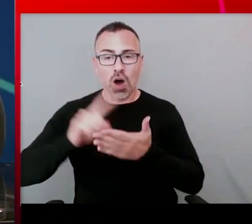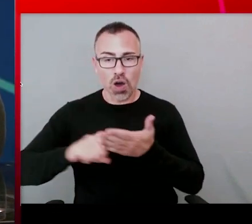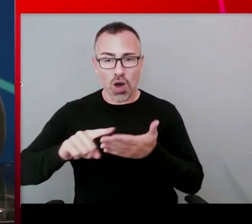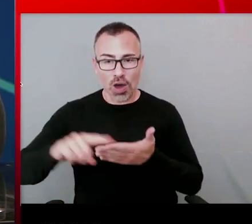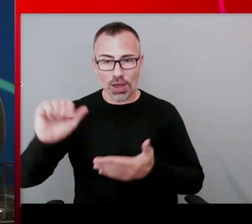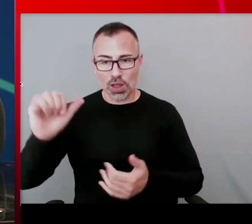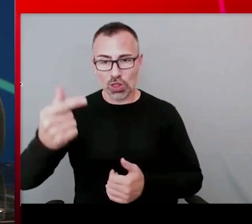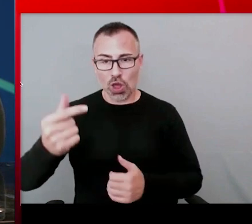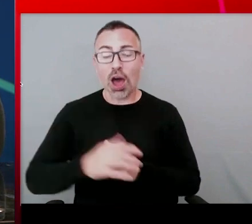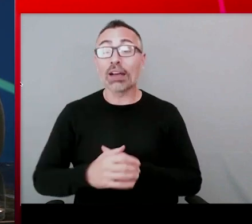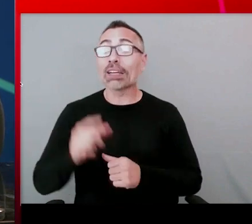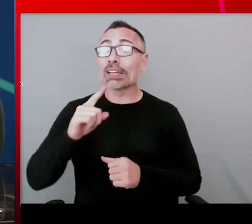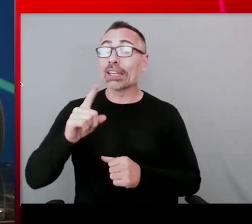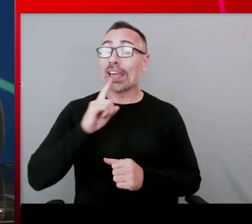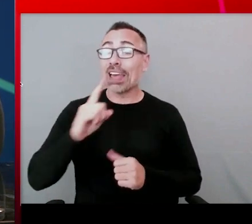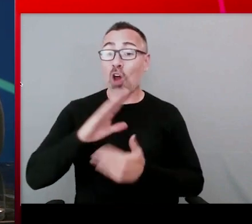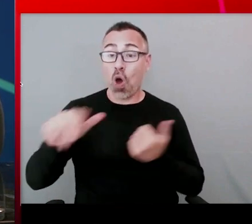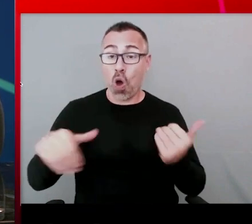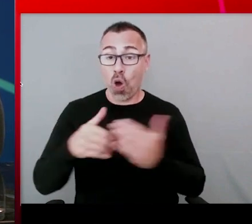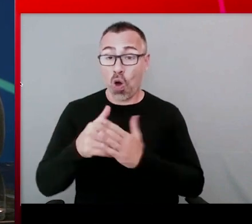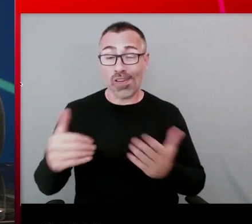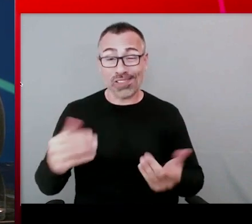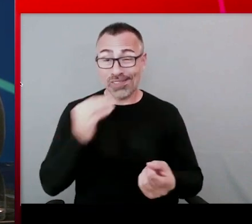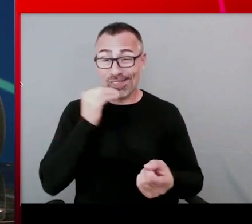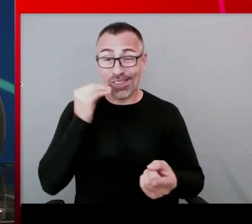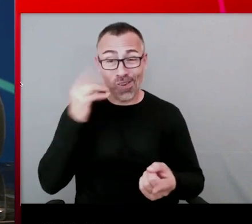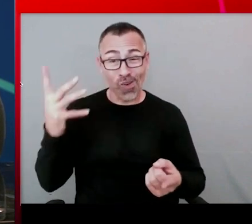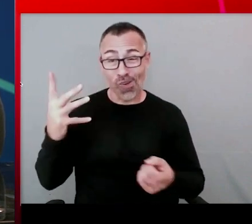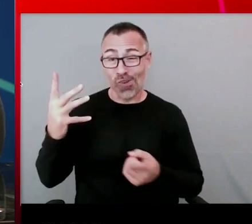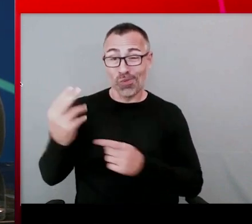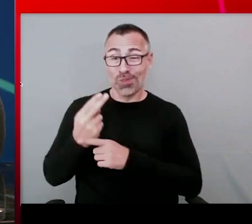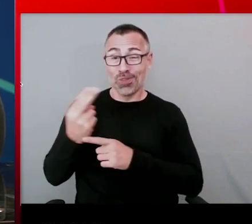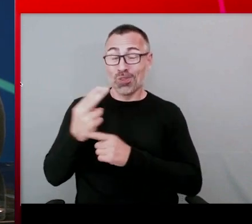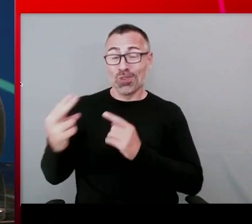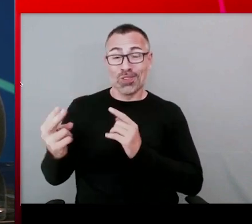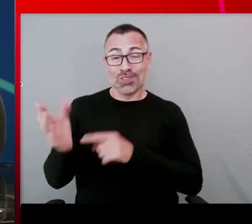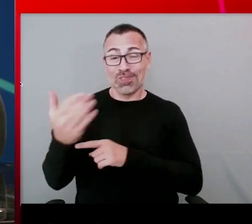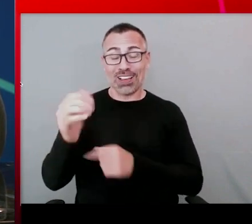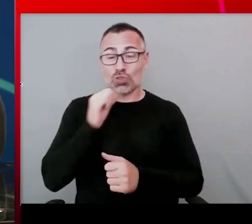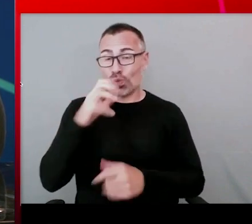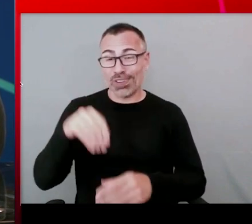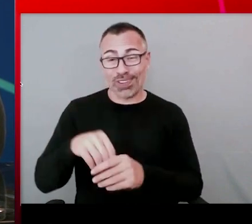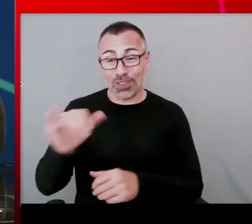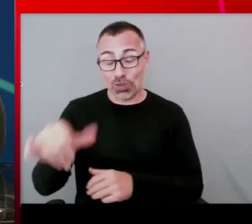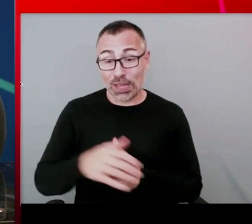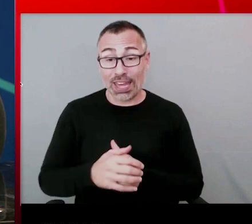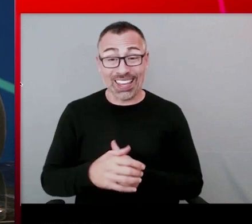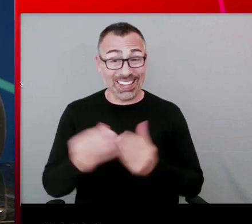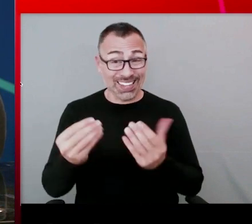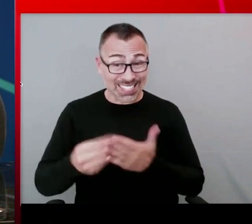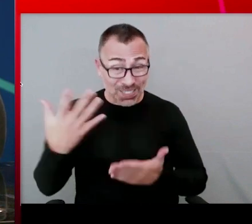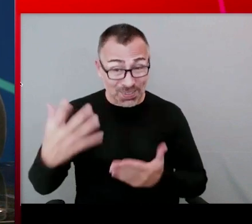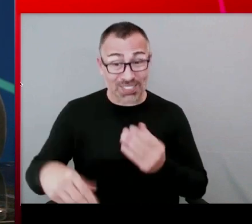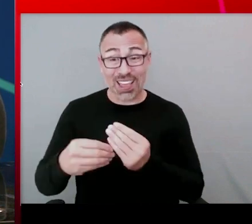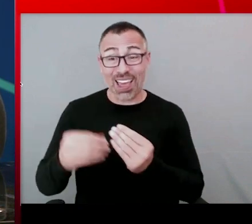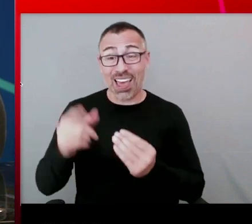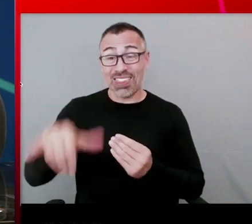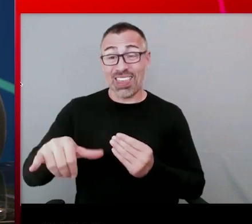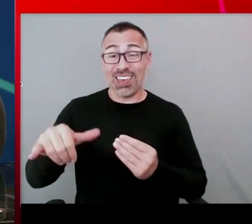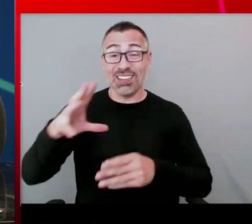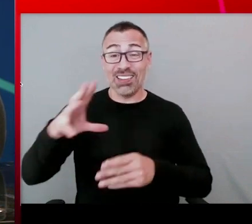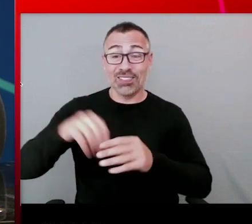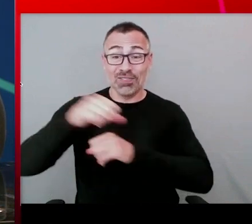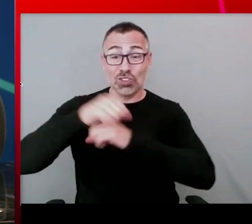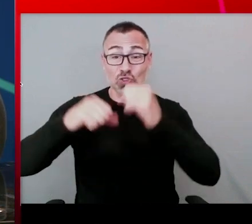that we encounter invariably have not built that. And it's very expensive to go back and put that kind of infrastructure in place for your own homegrown